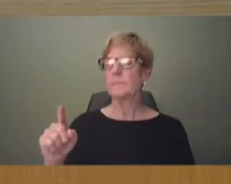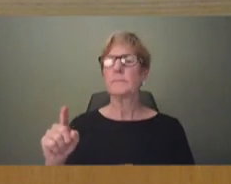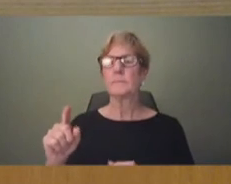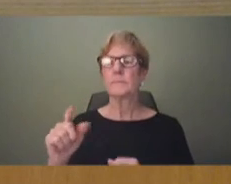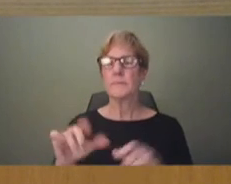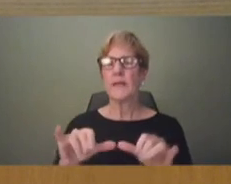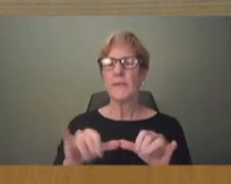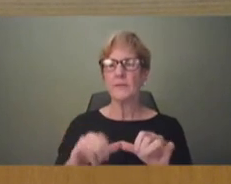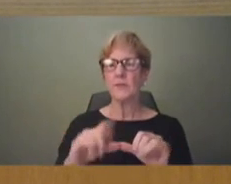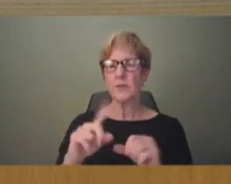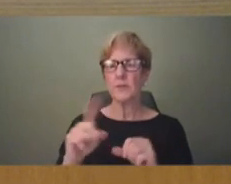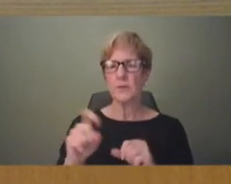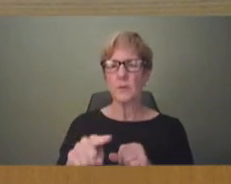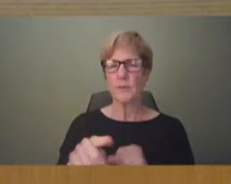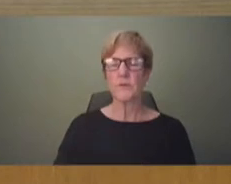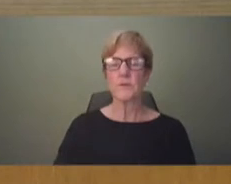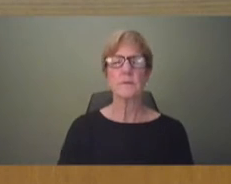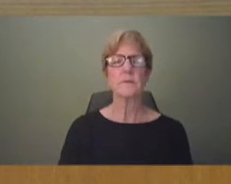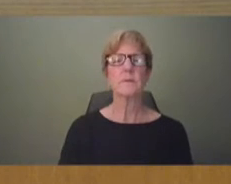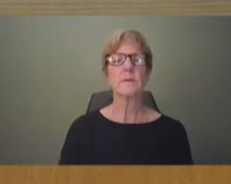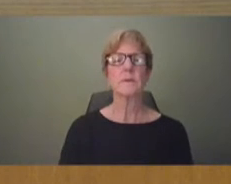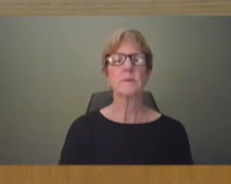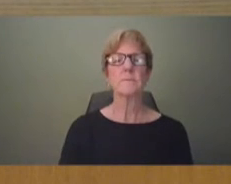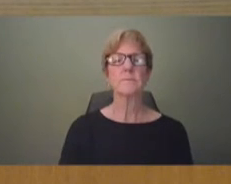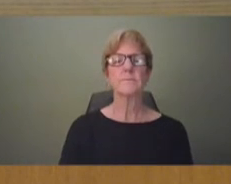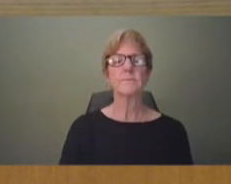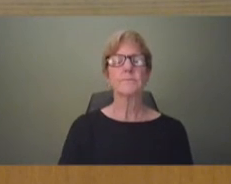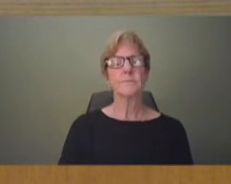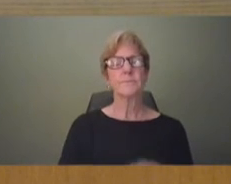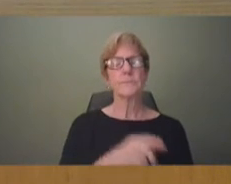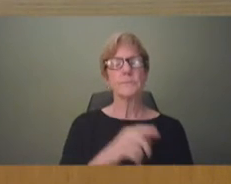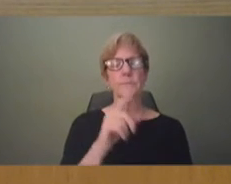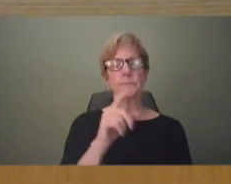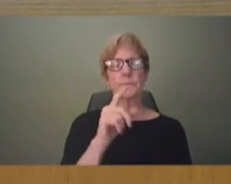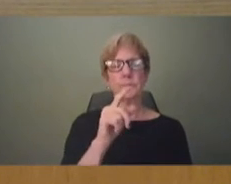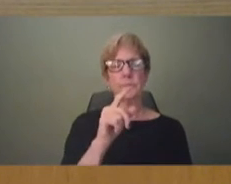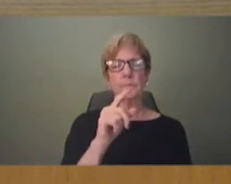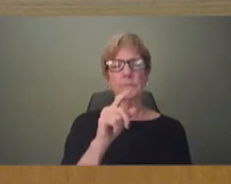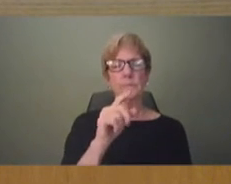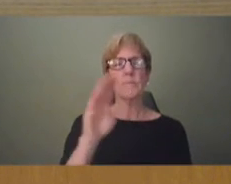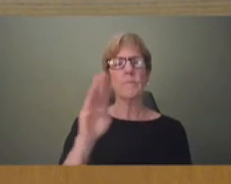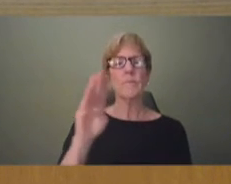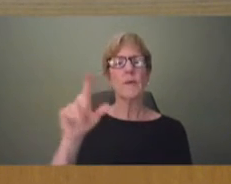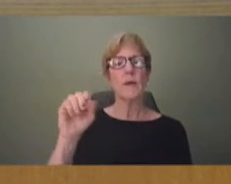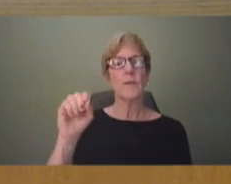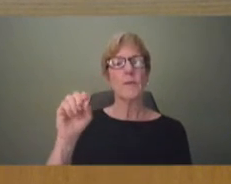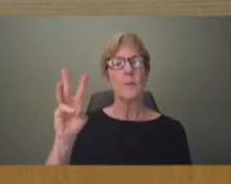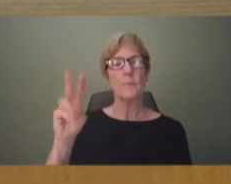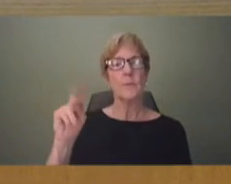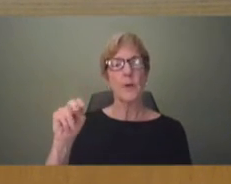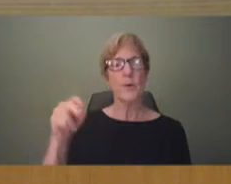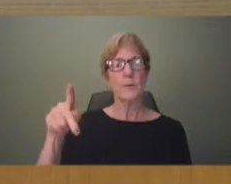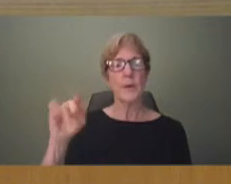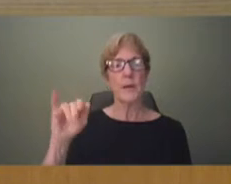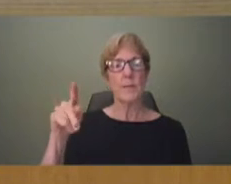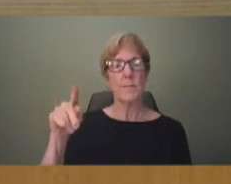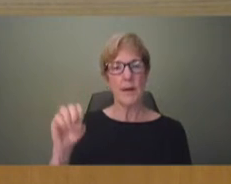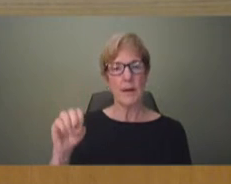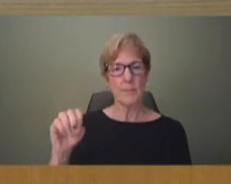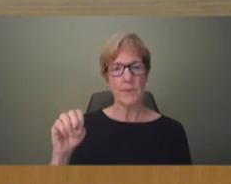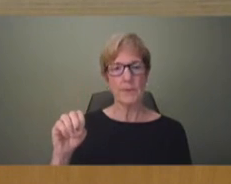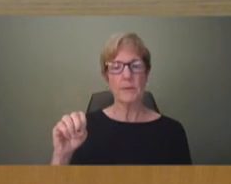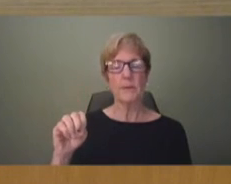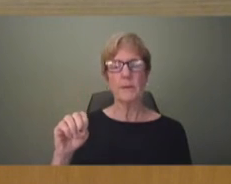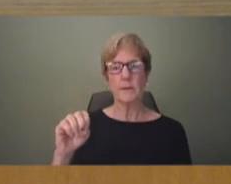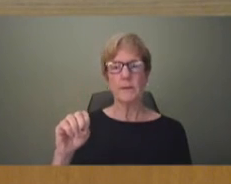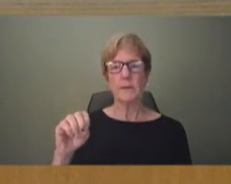uh questions uh as Rel to the blown pipe um I'm sure they made it clear that that's